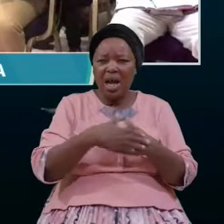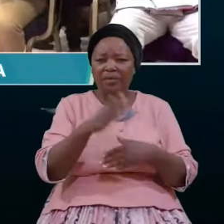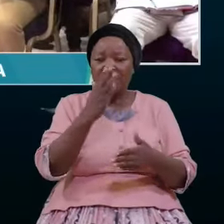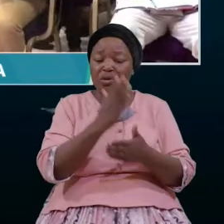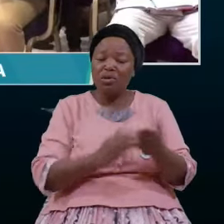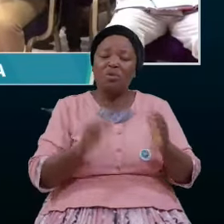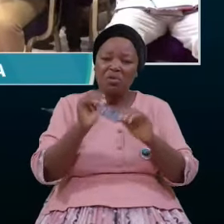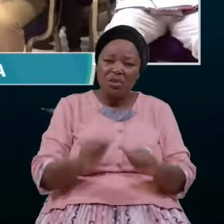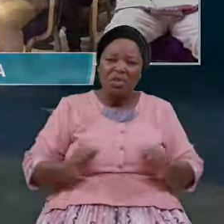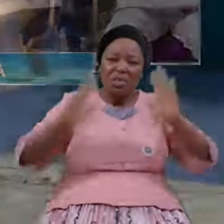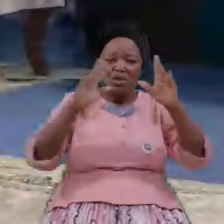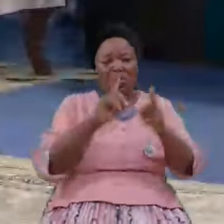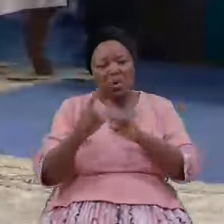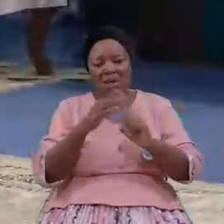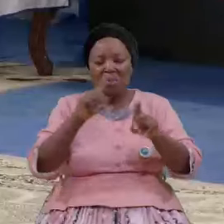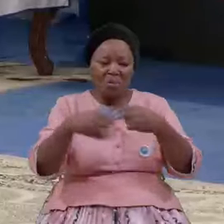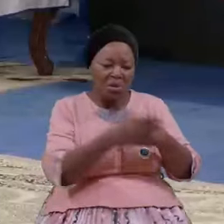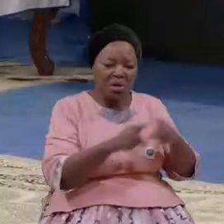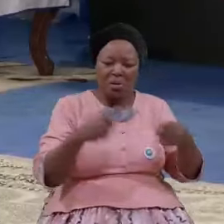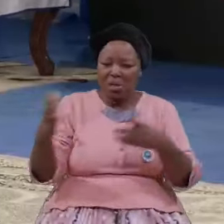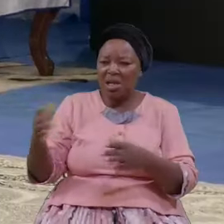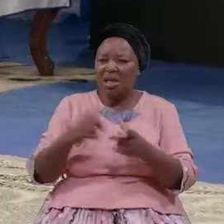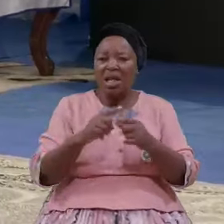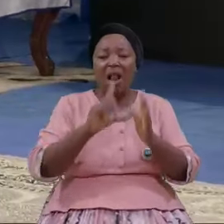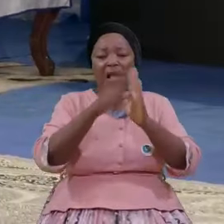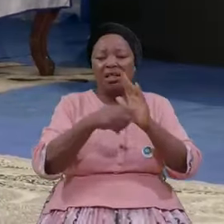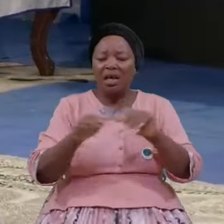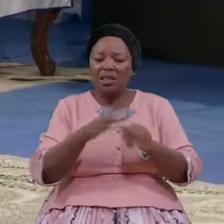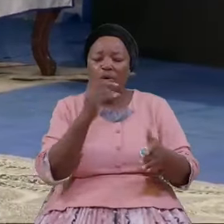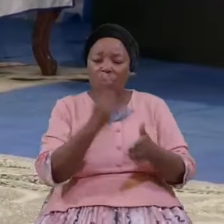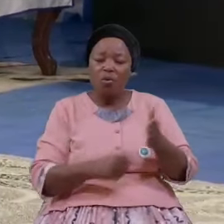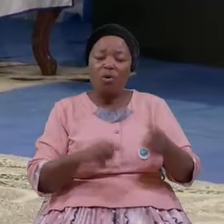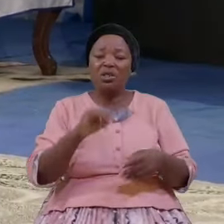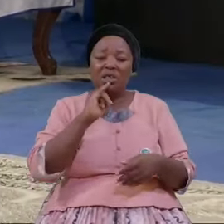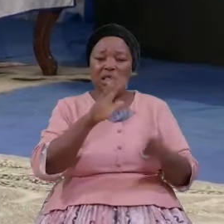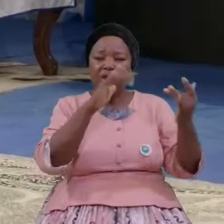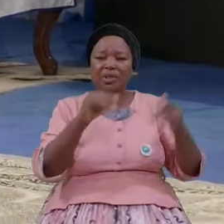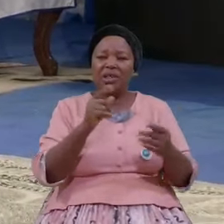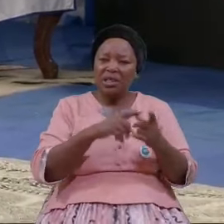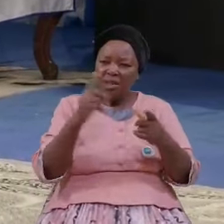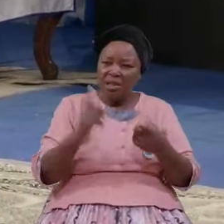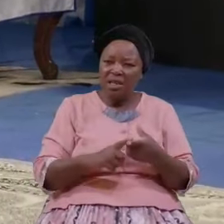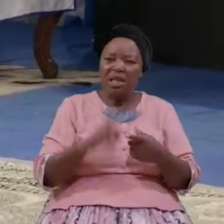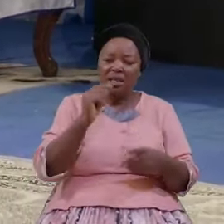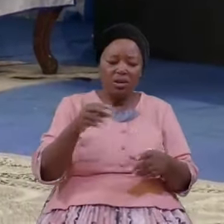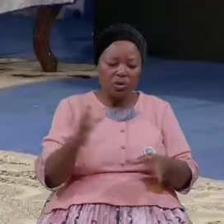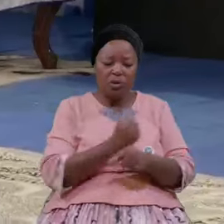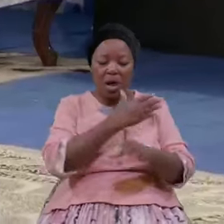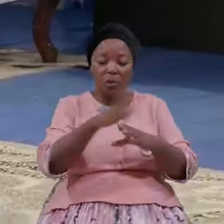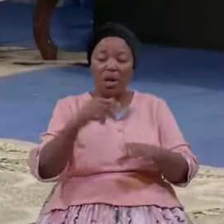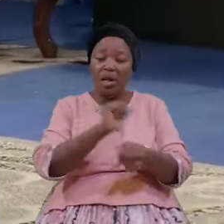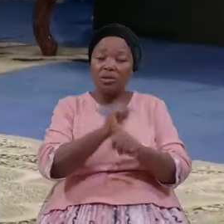here and there, they eventually did what he expected. Then they took away the stone from